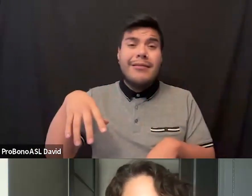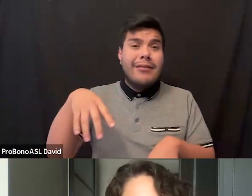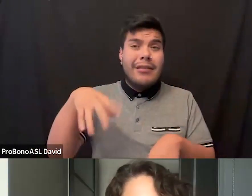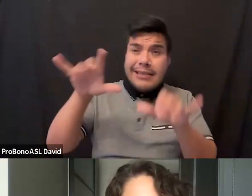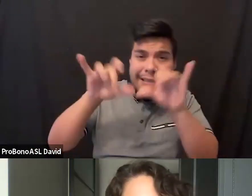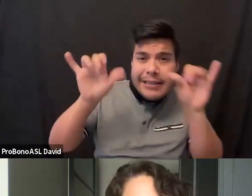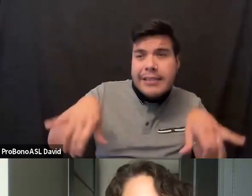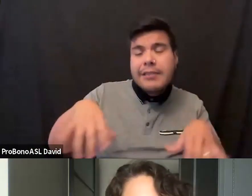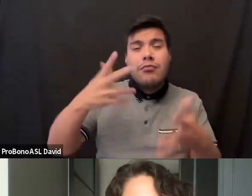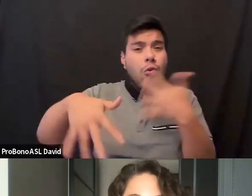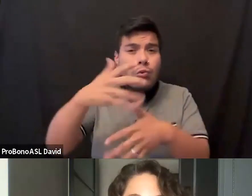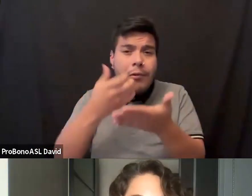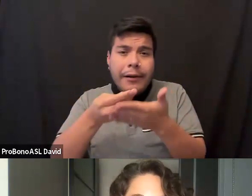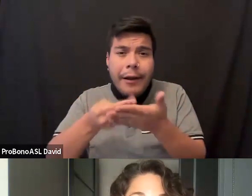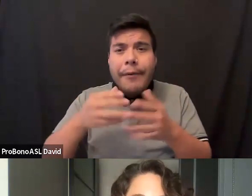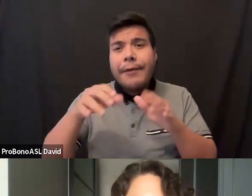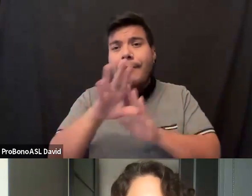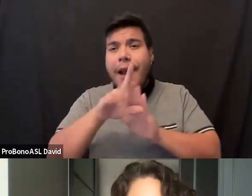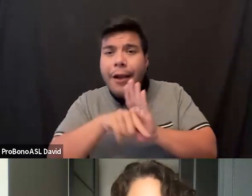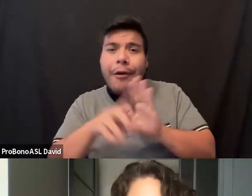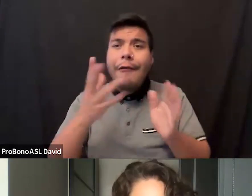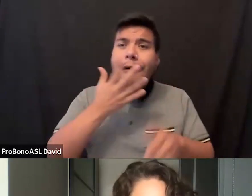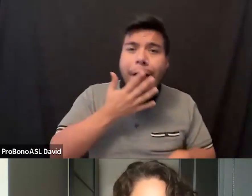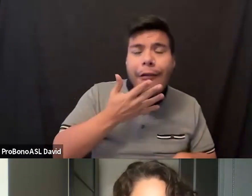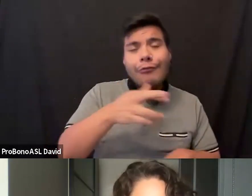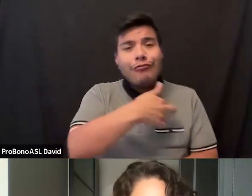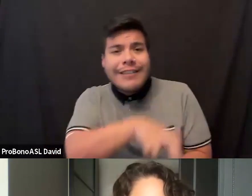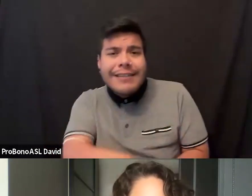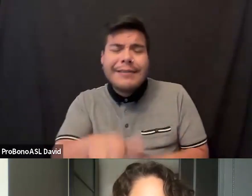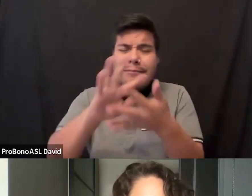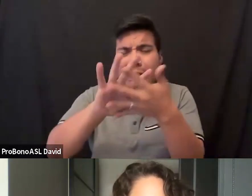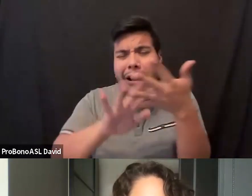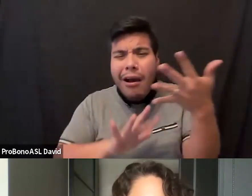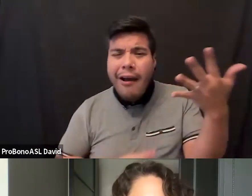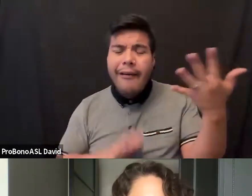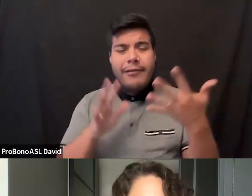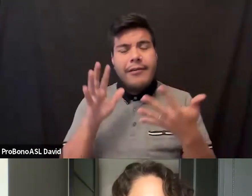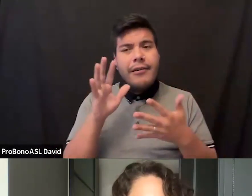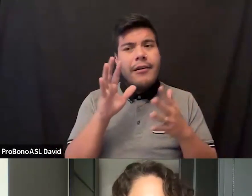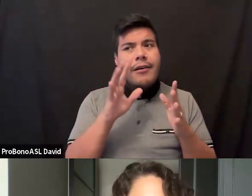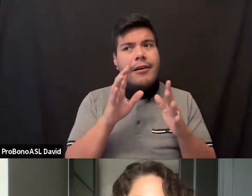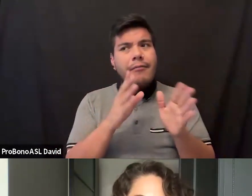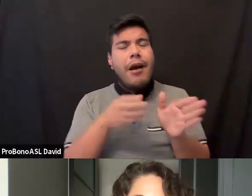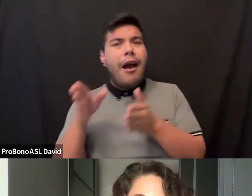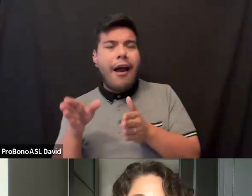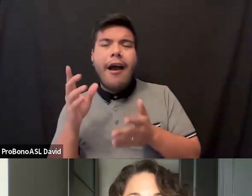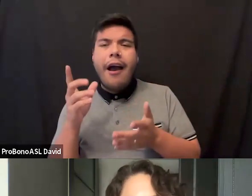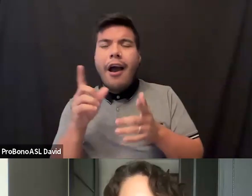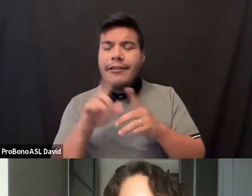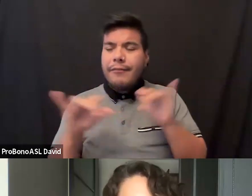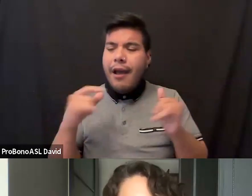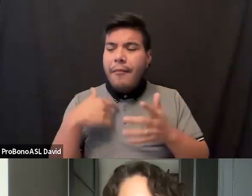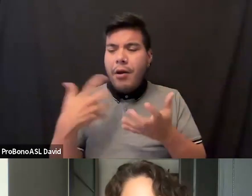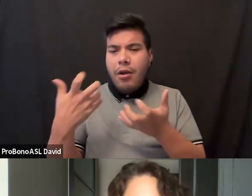backgrounds, different colors, and also a lot of different religions. But more than that, I'd like also to talk about